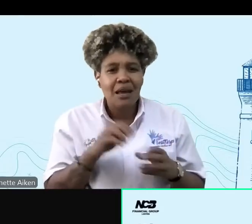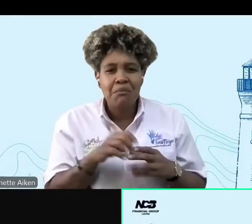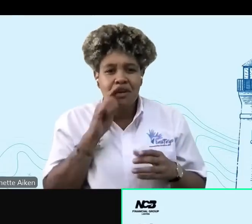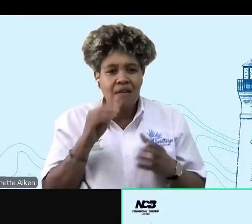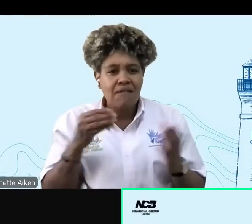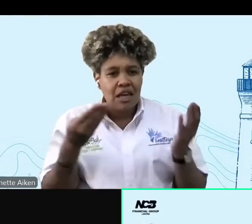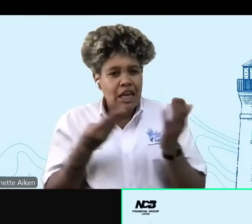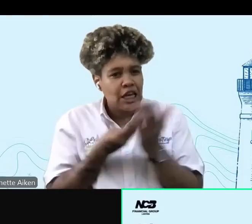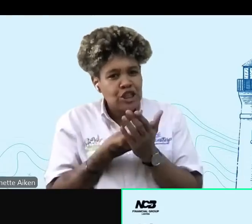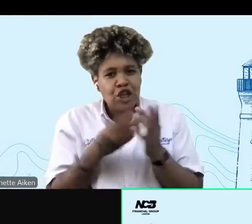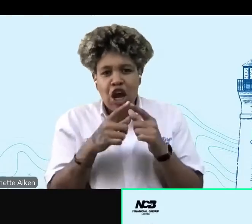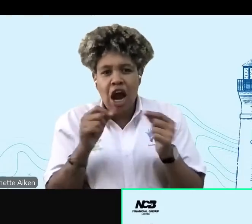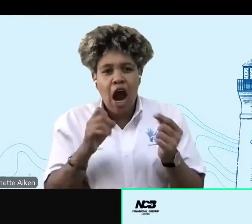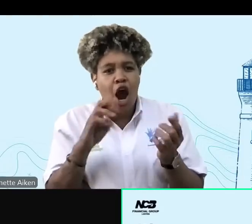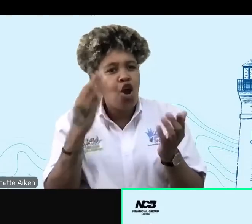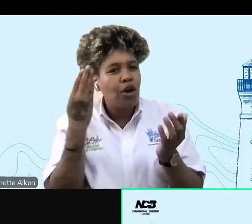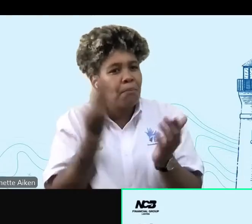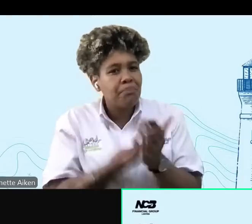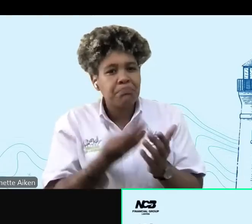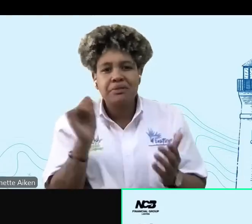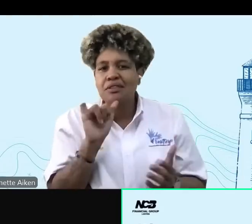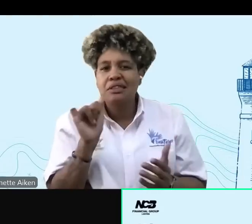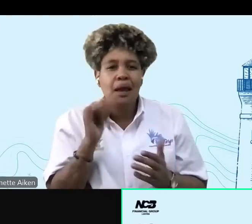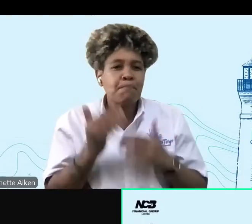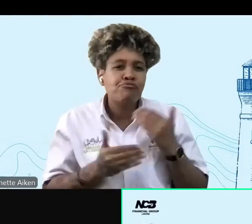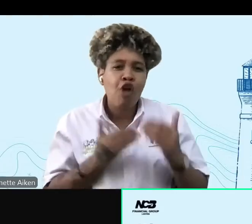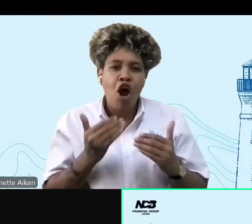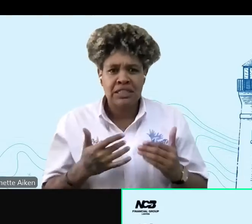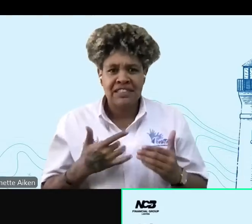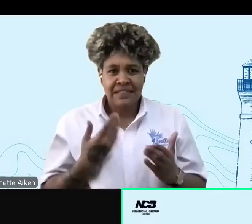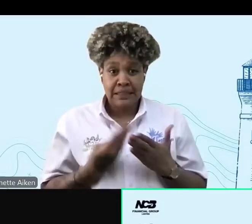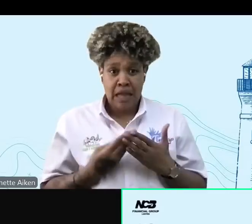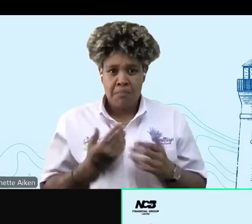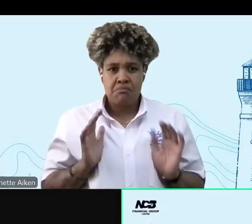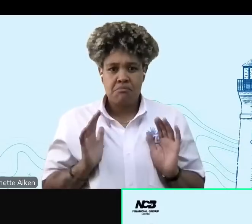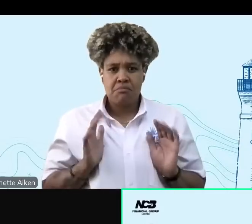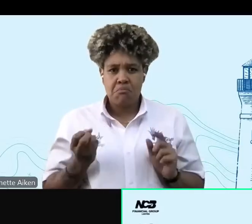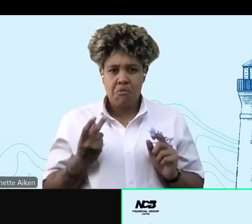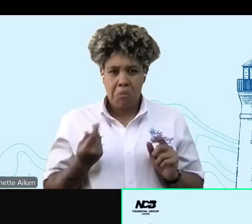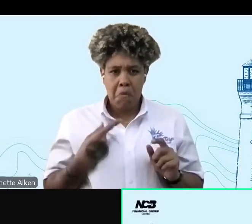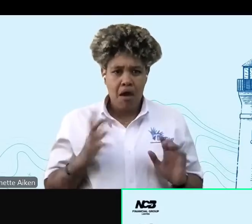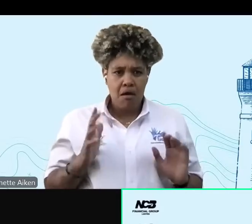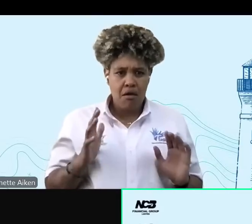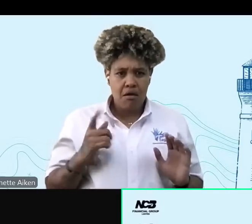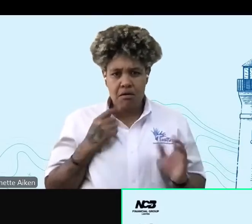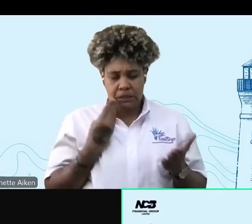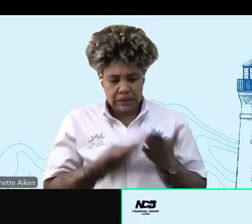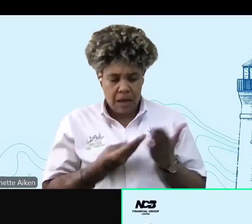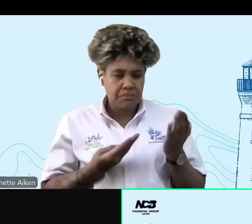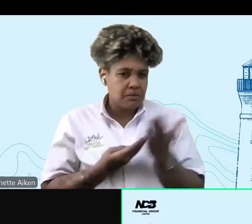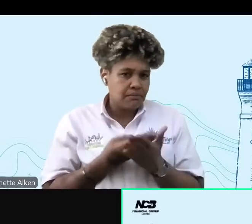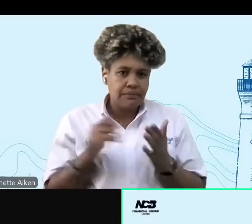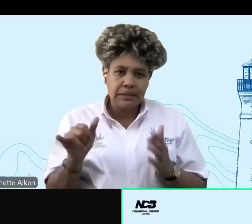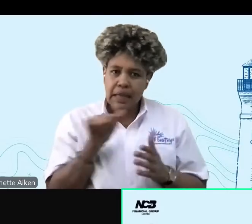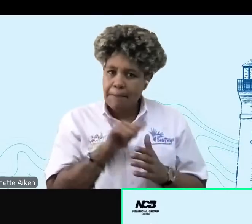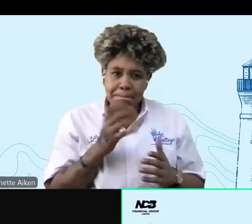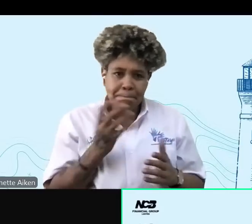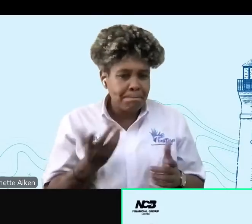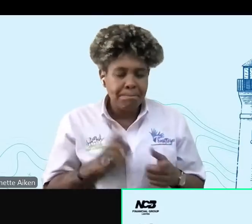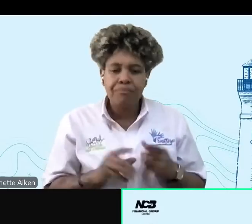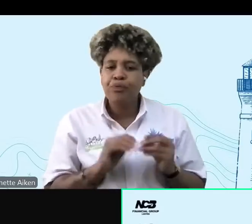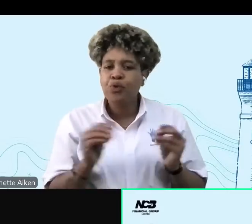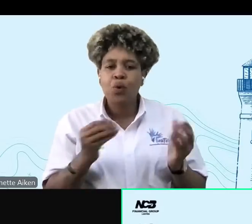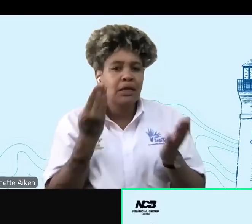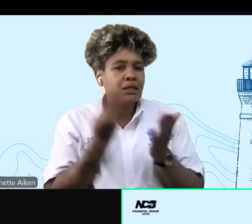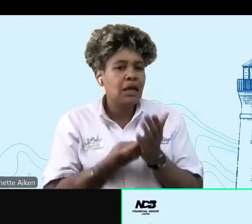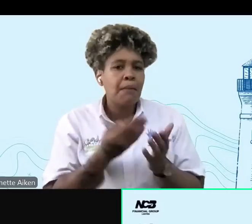inserted the card into the point of sale machine. There's no difference between tap and, inserting the card, no difference between tap and a